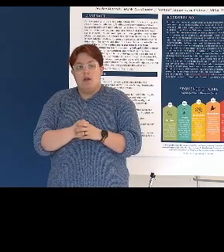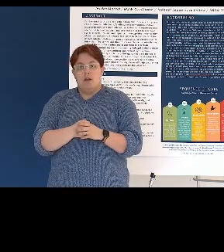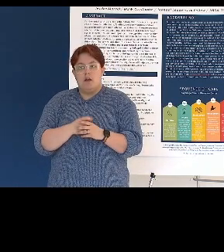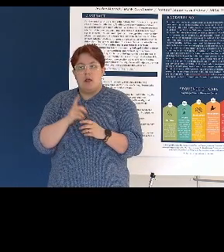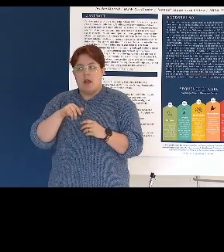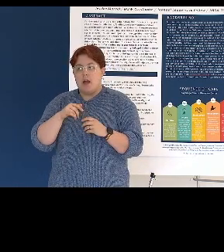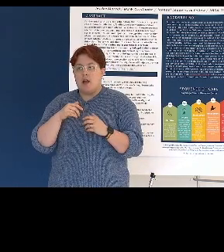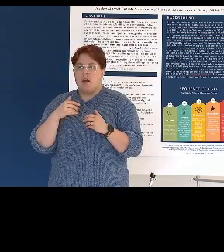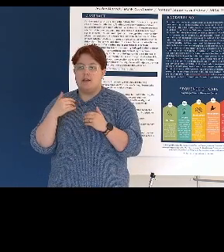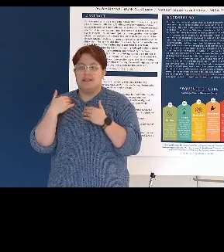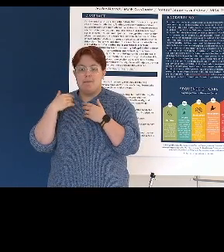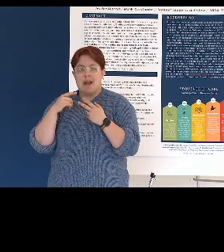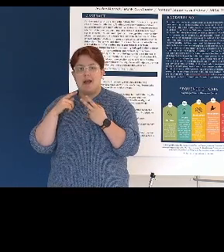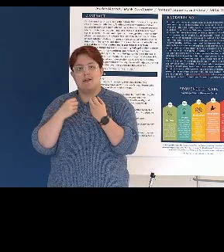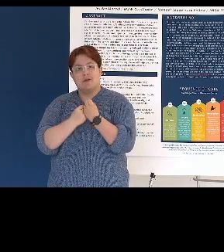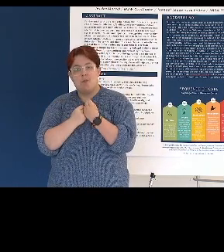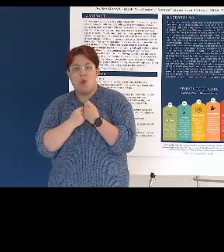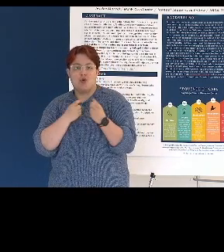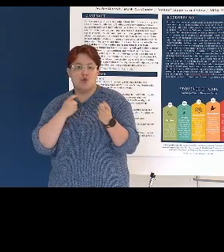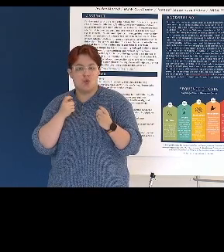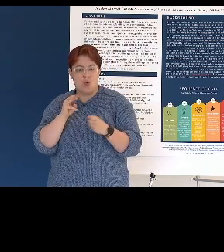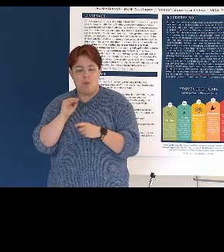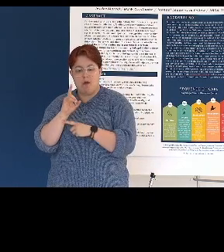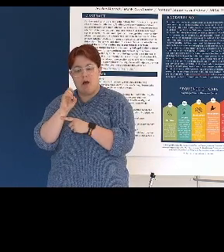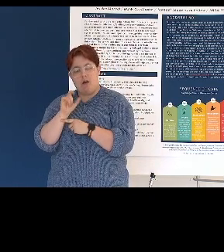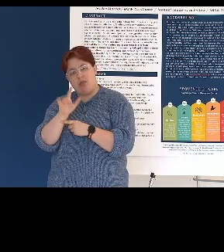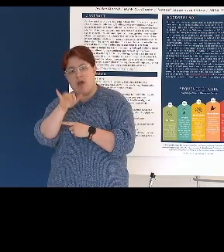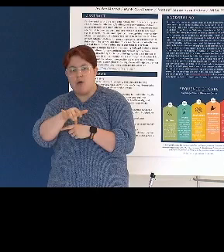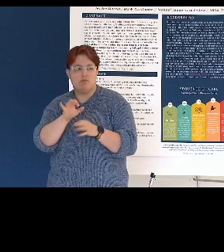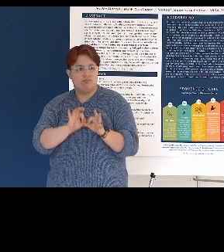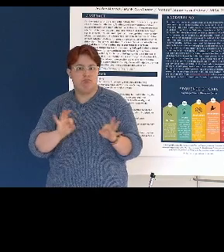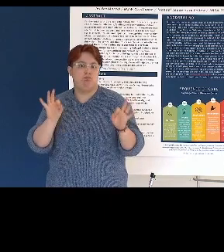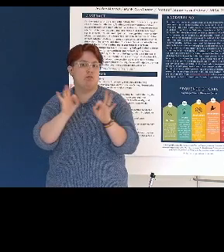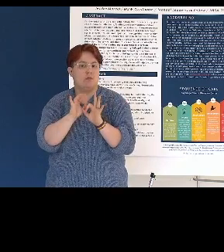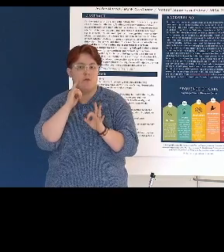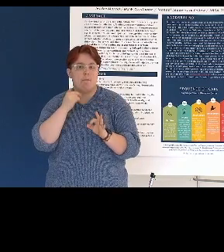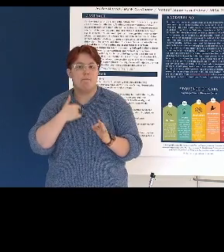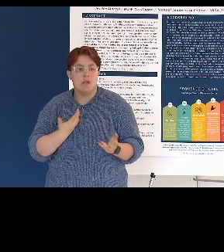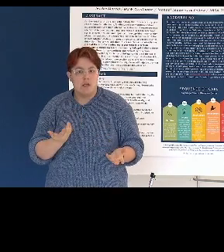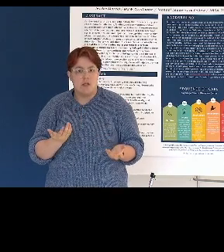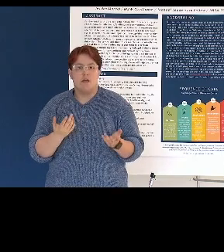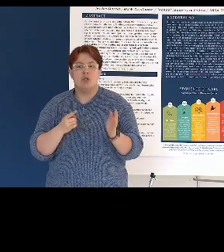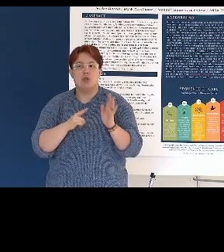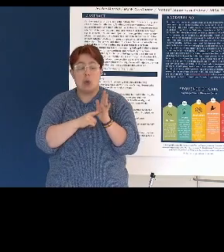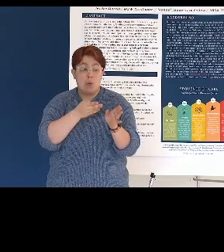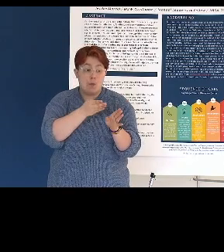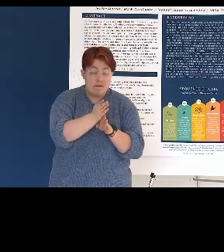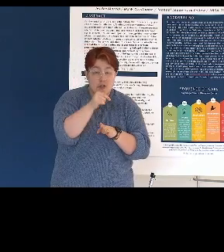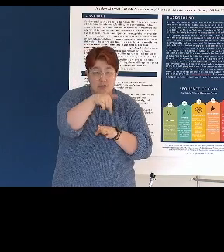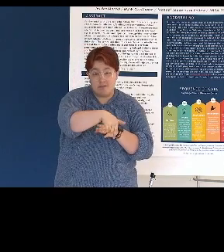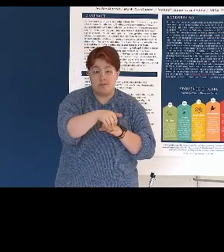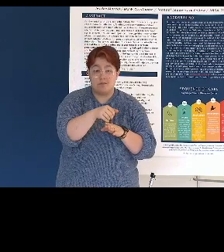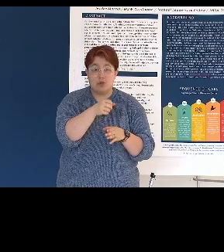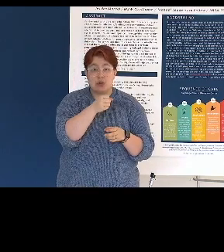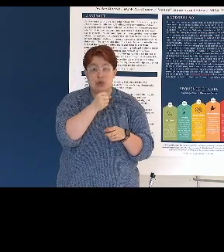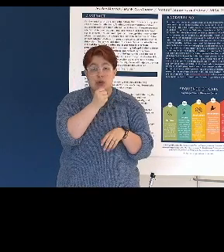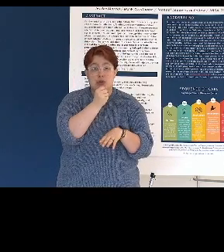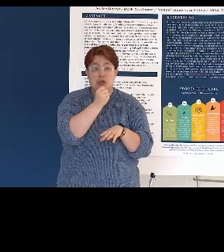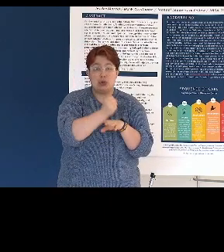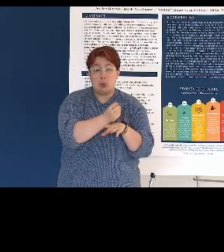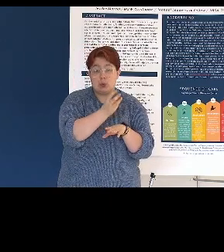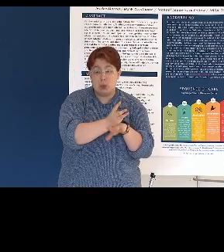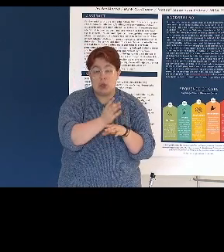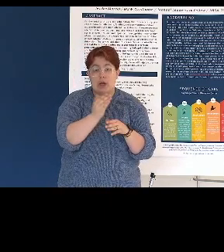demand support control model was also really important for me because it shows that when in professions like social work that have a high amount of